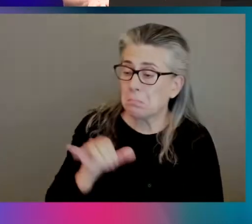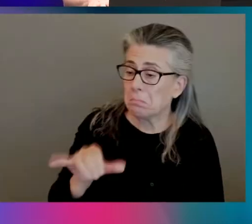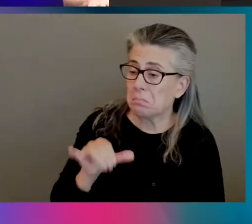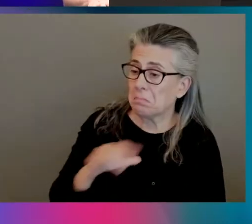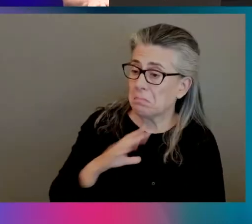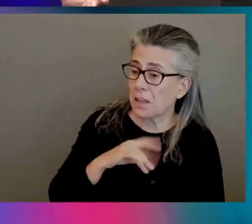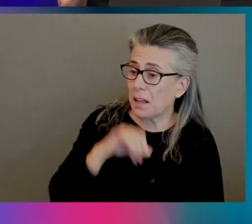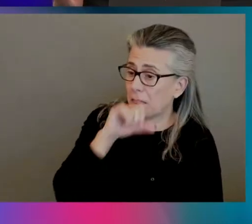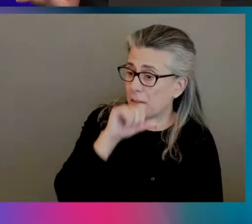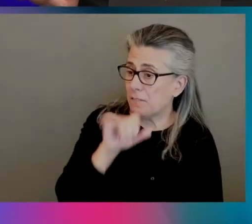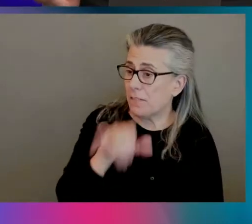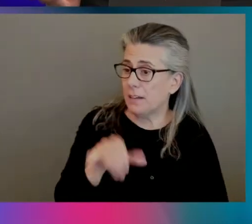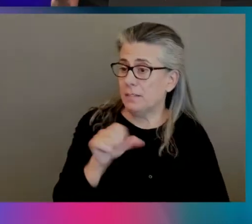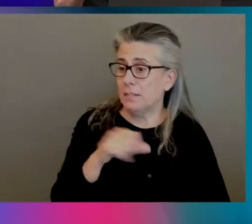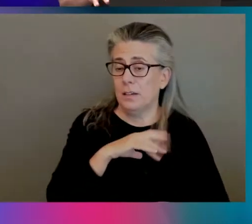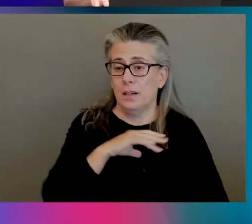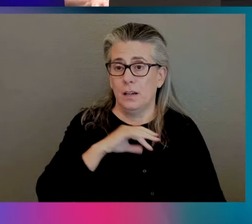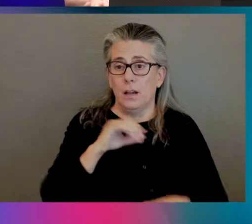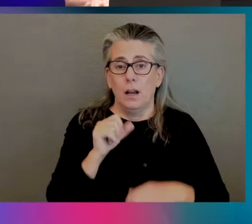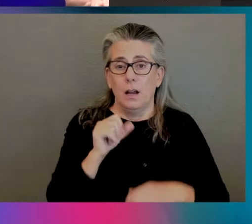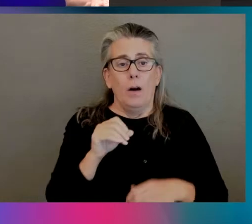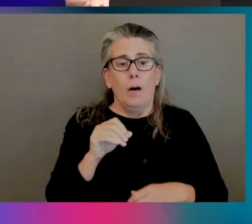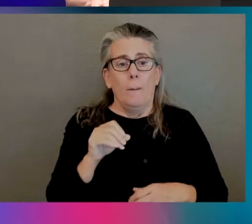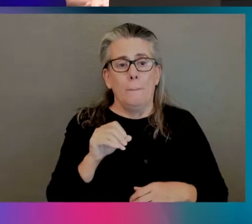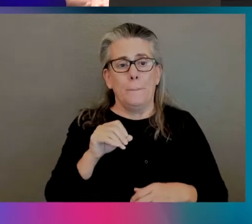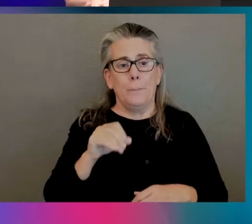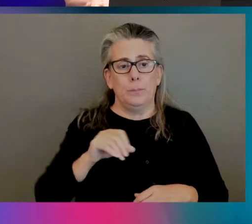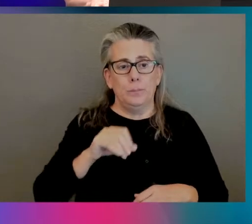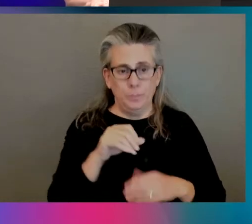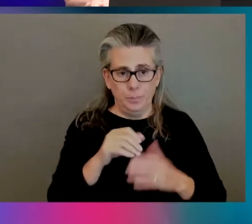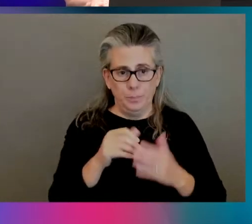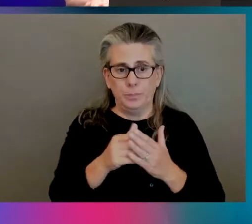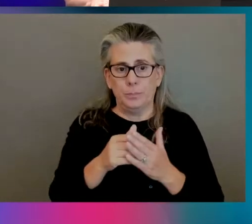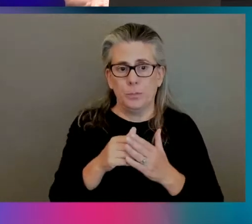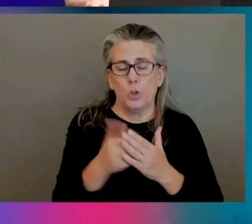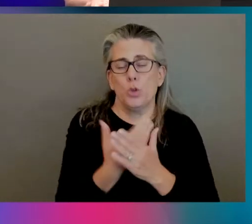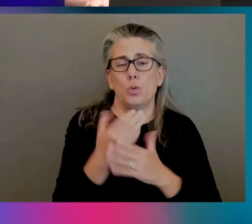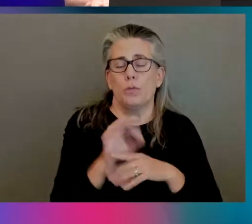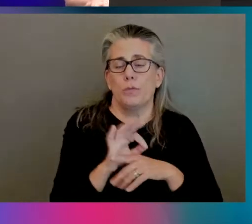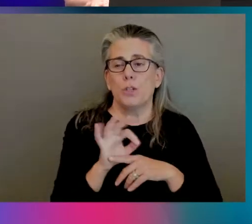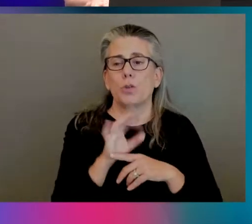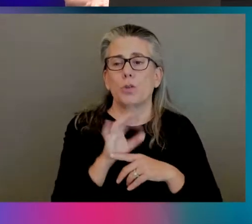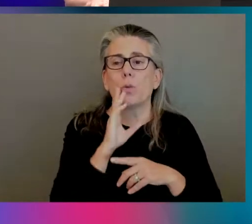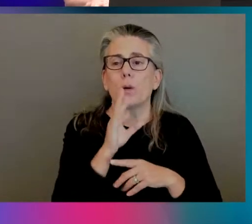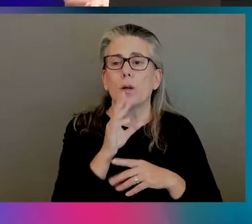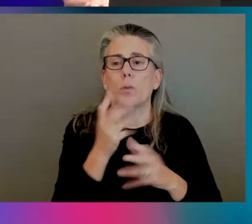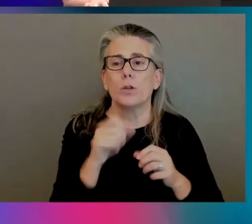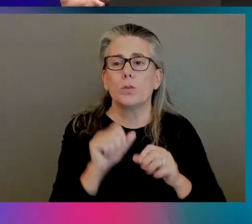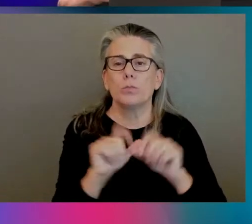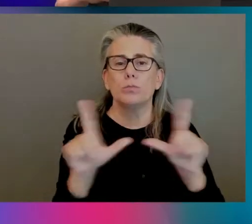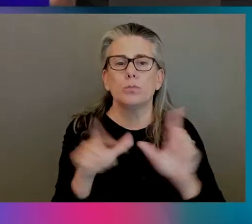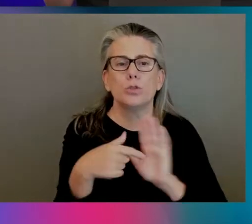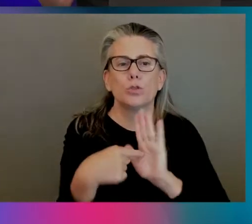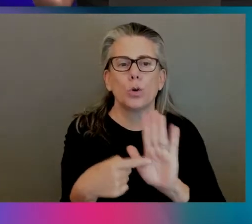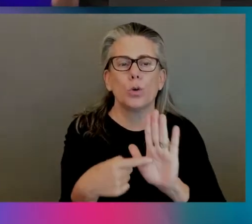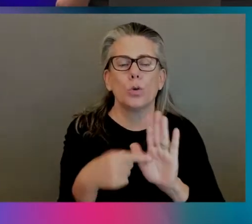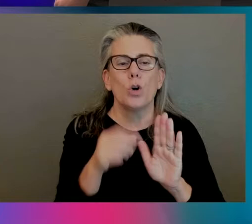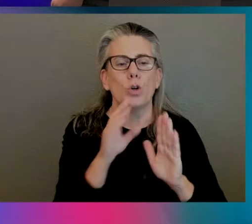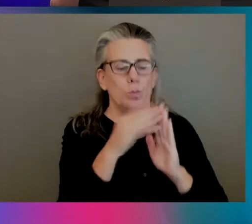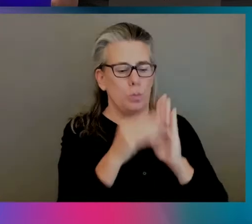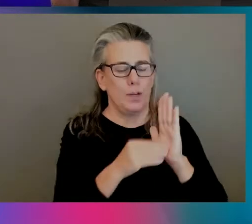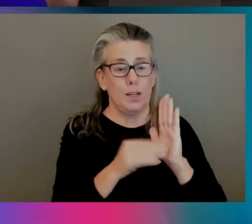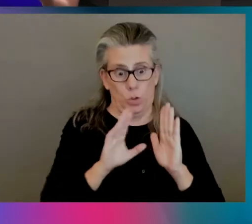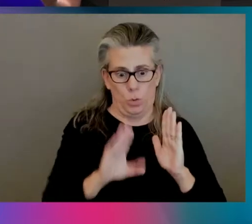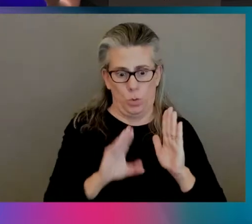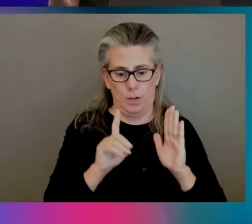how it works. I want to get to the new feature, but I want to make sure we set a foundation for what Personalize is. You put your data in, which includes the